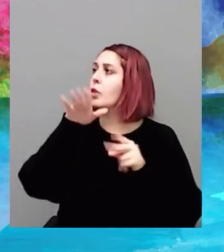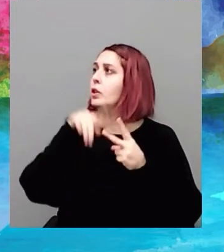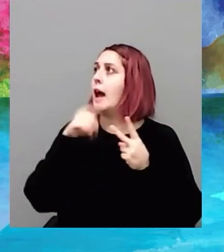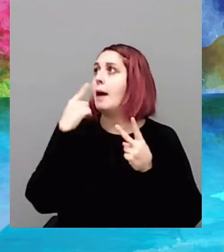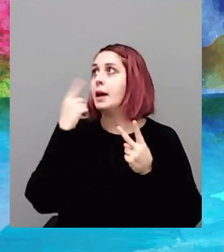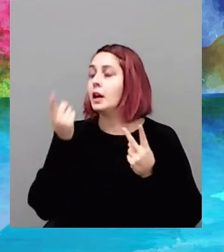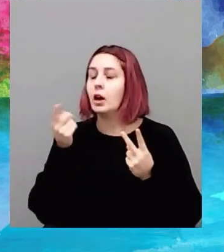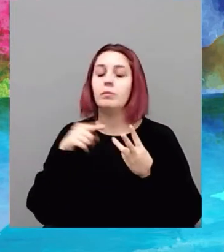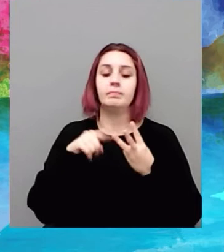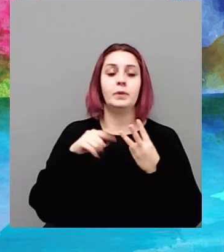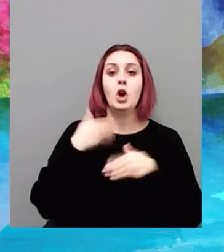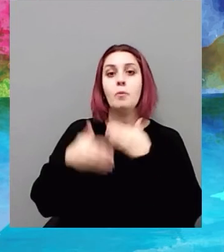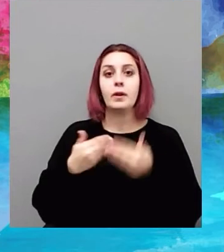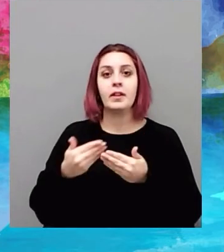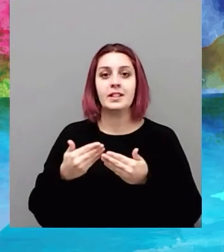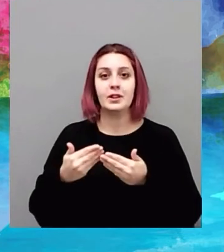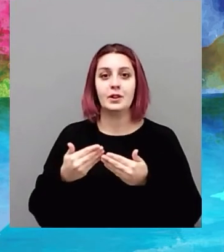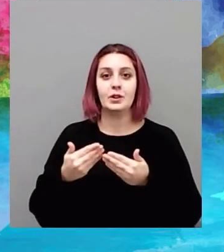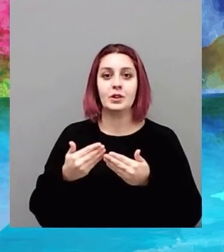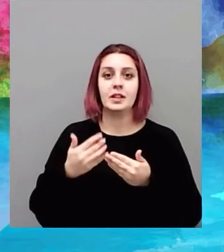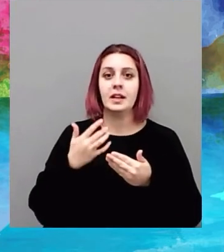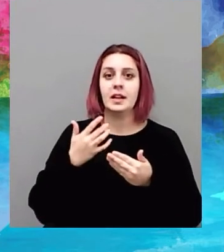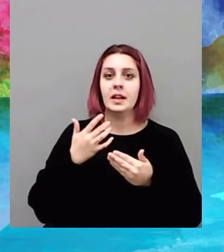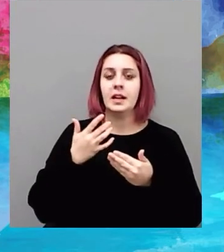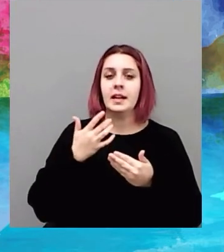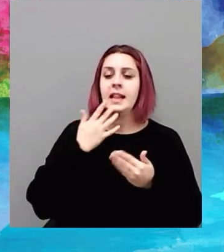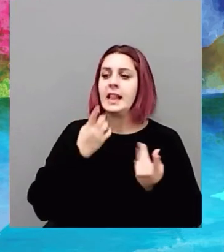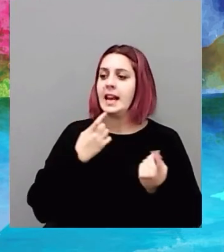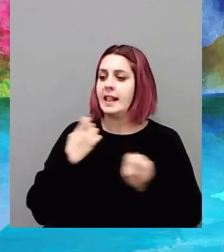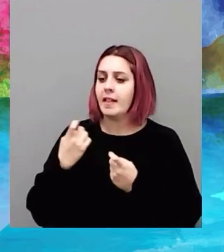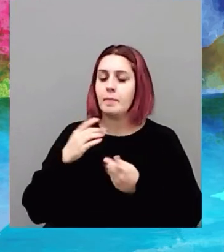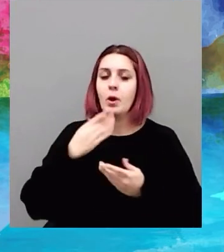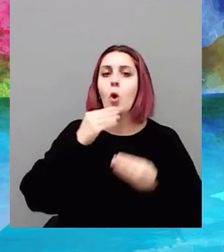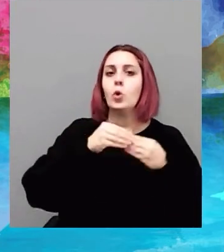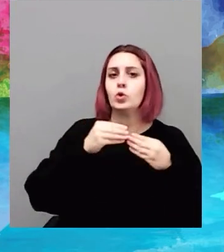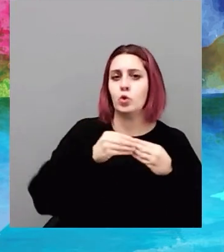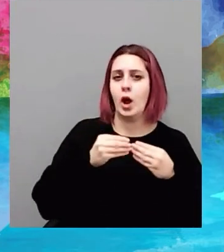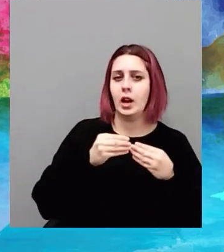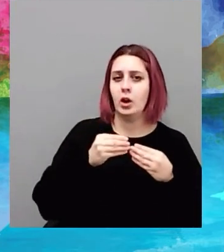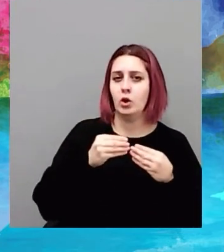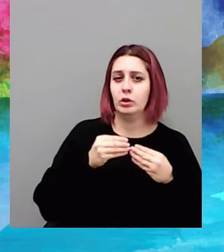first ideas with different elements that need to be put in place